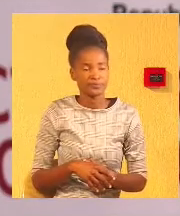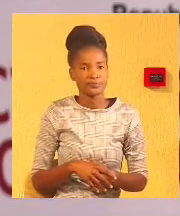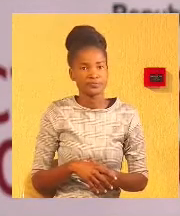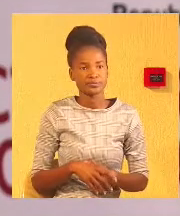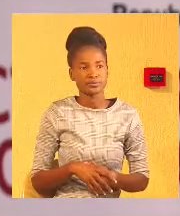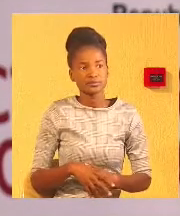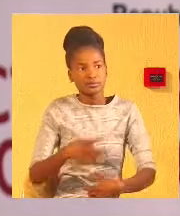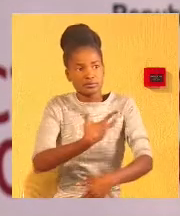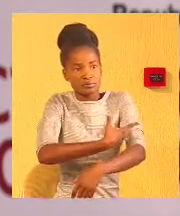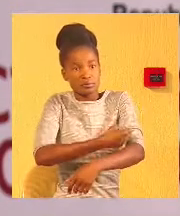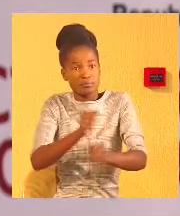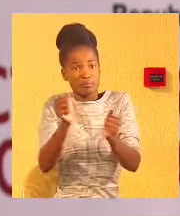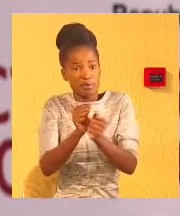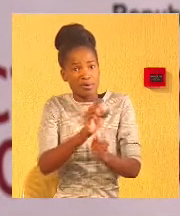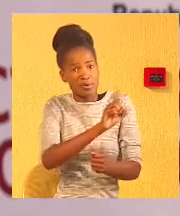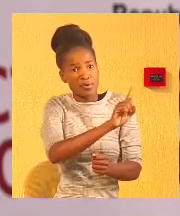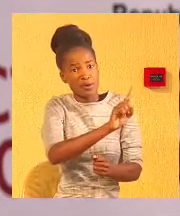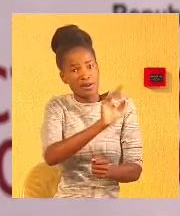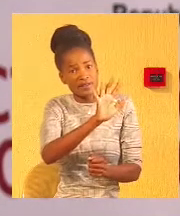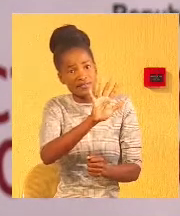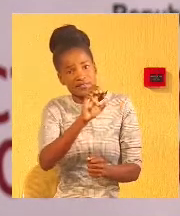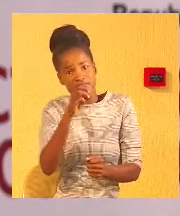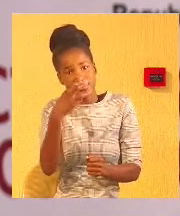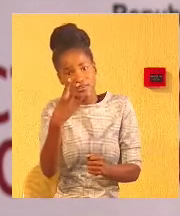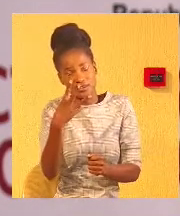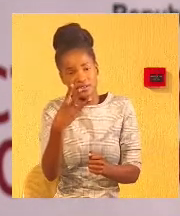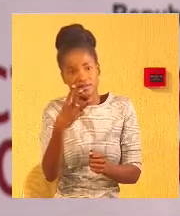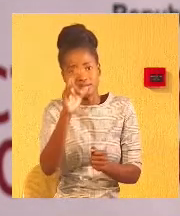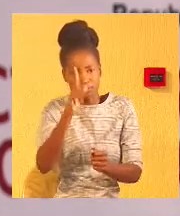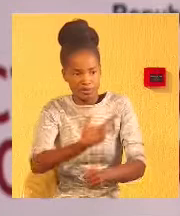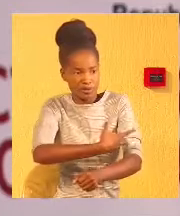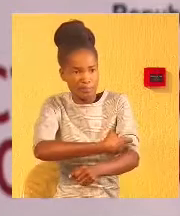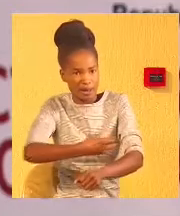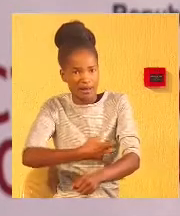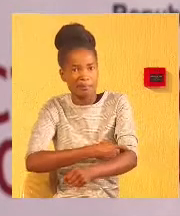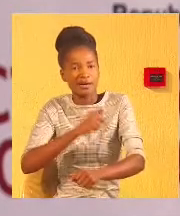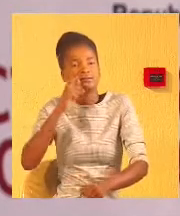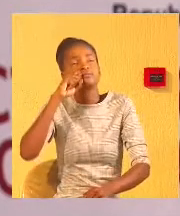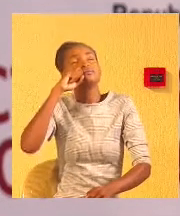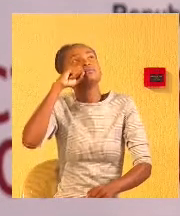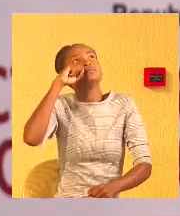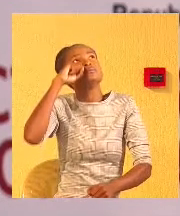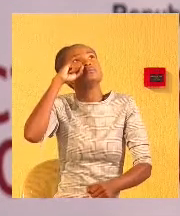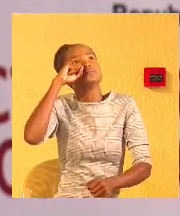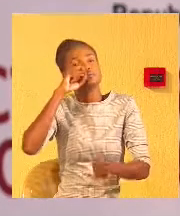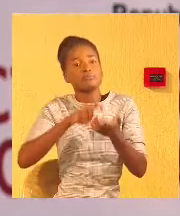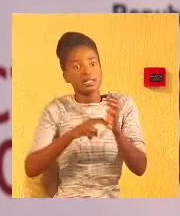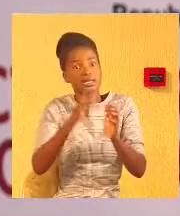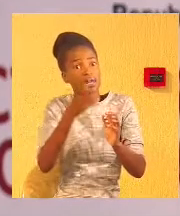now tested 153 cases. So that is an indication that now we are scaling up.